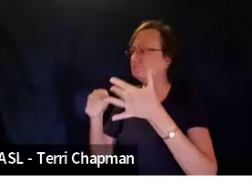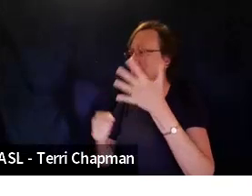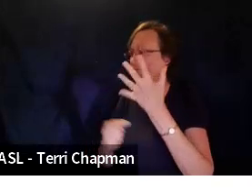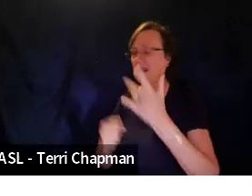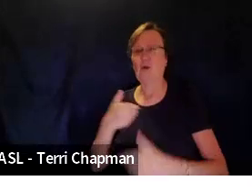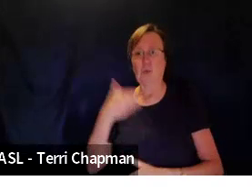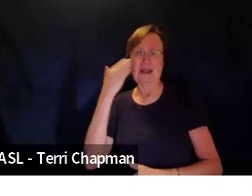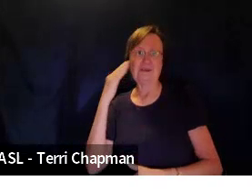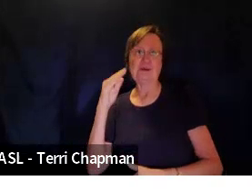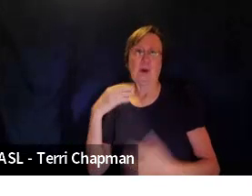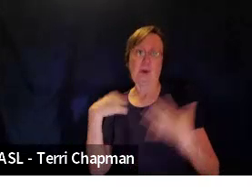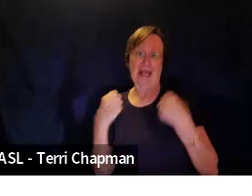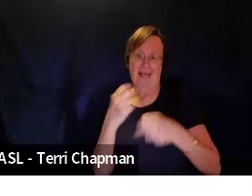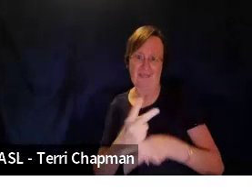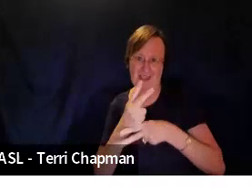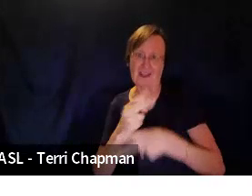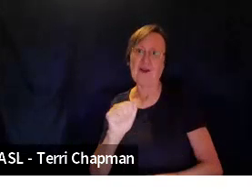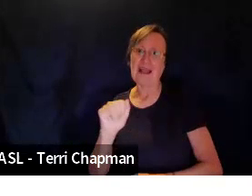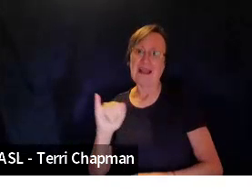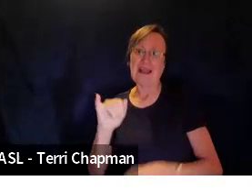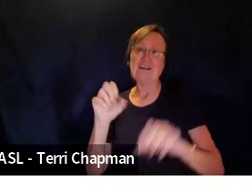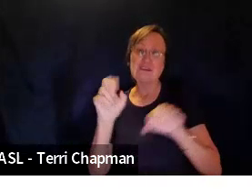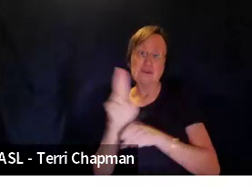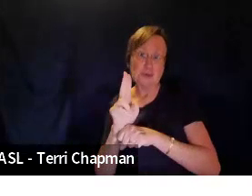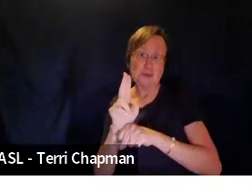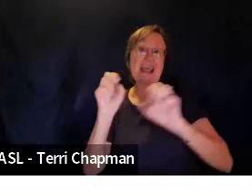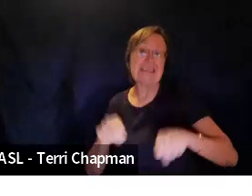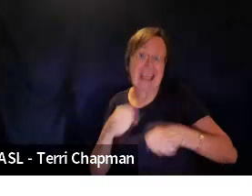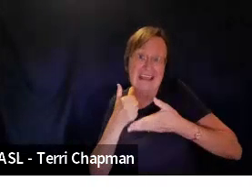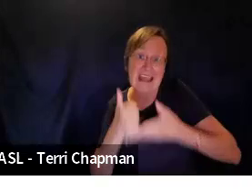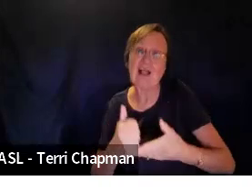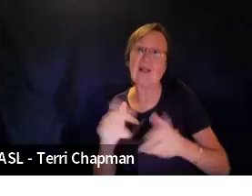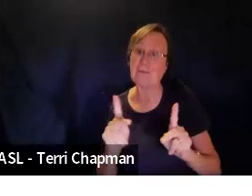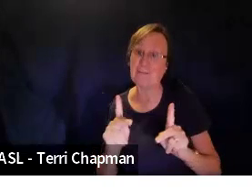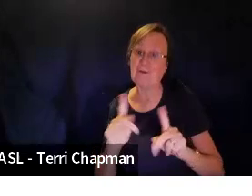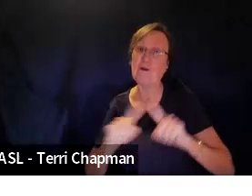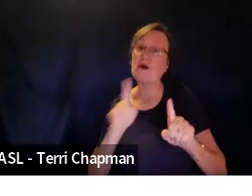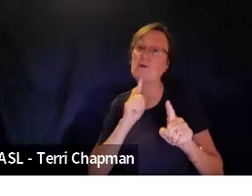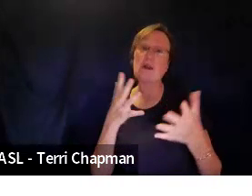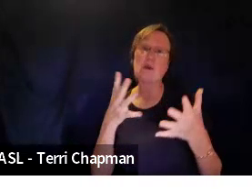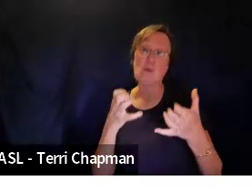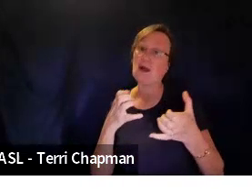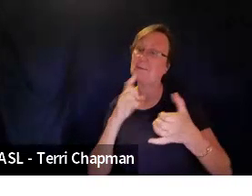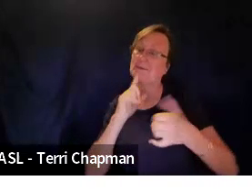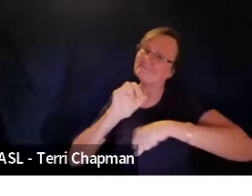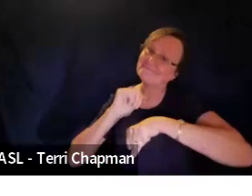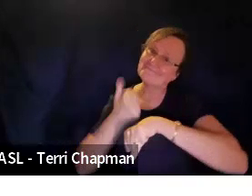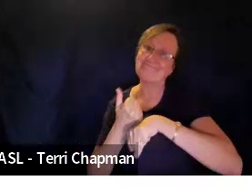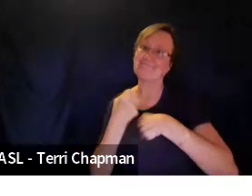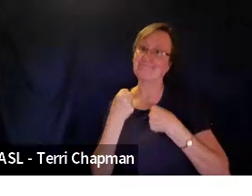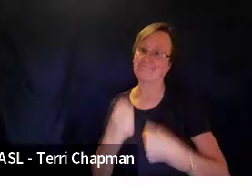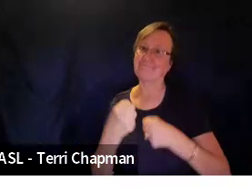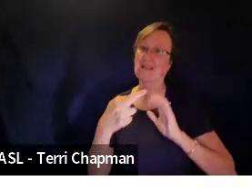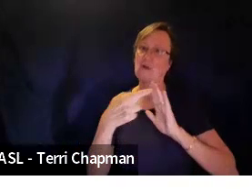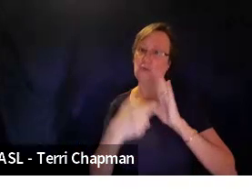used. We know it has the potential to help people, but we also want to make sure that there are strong guardrails in place to protect people as